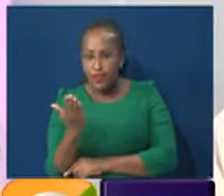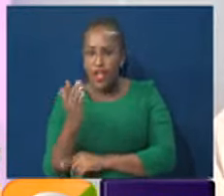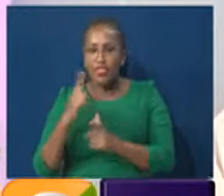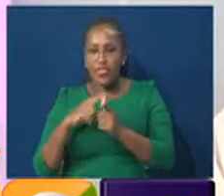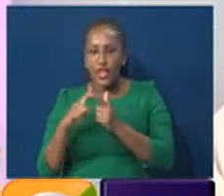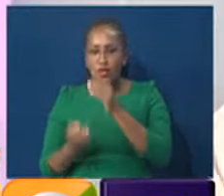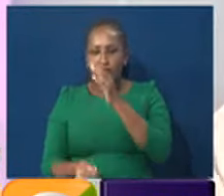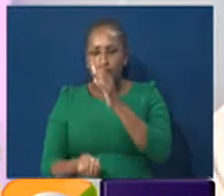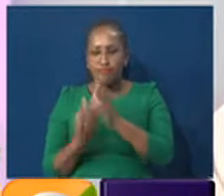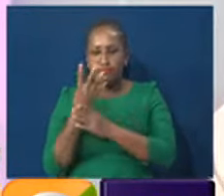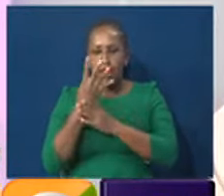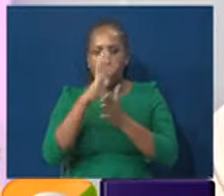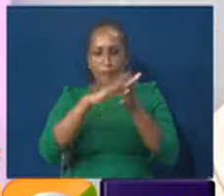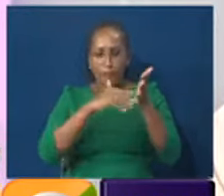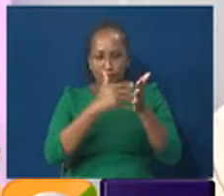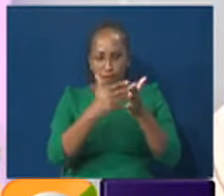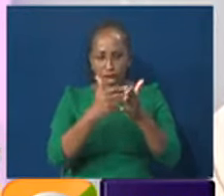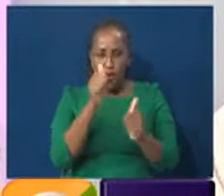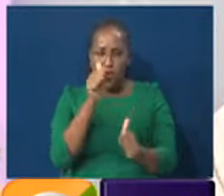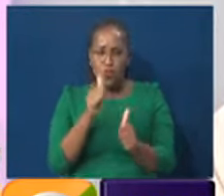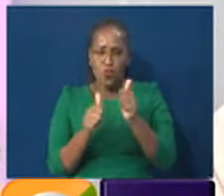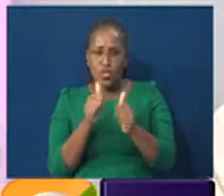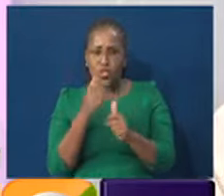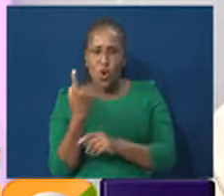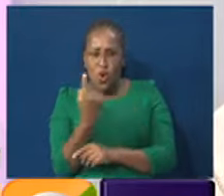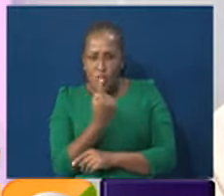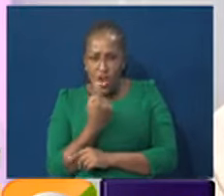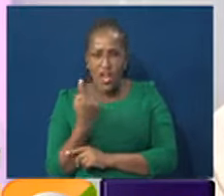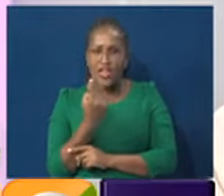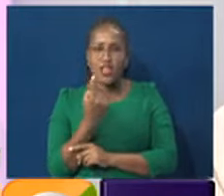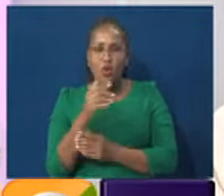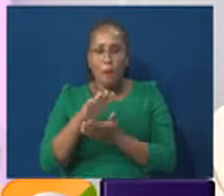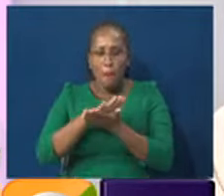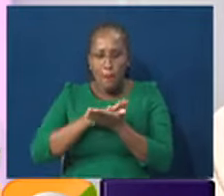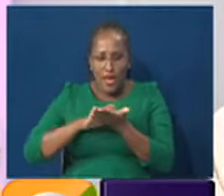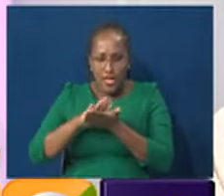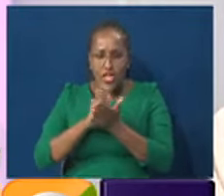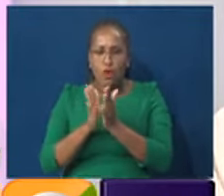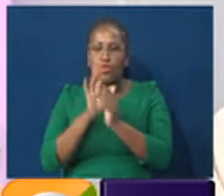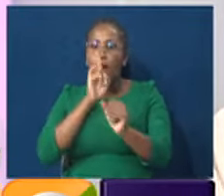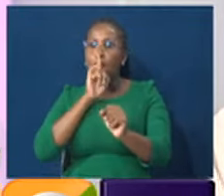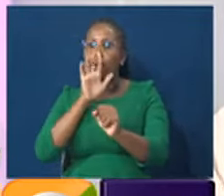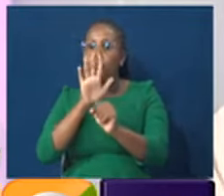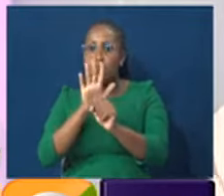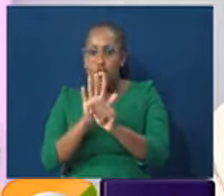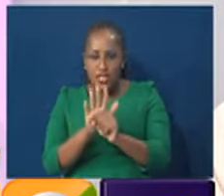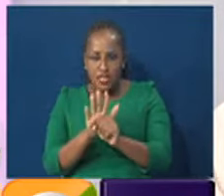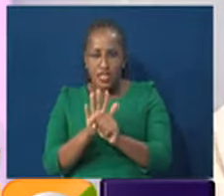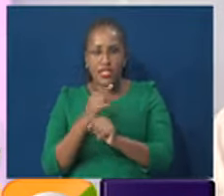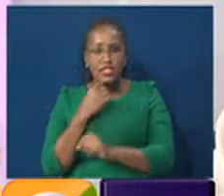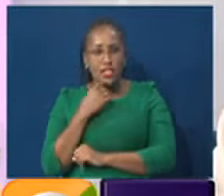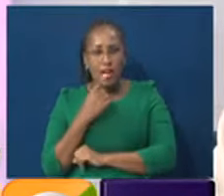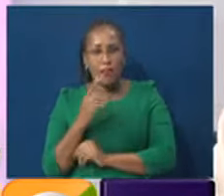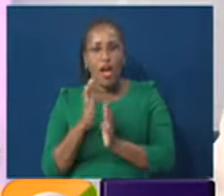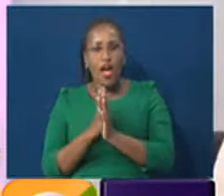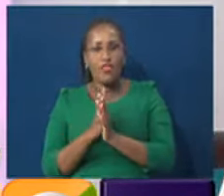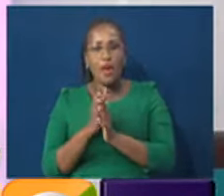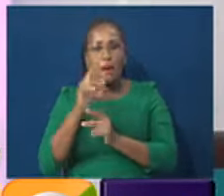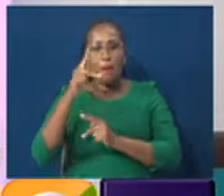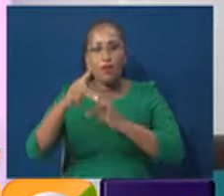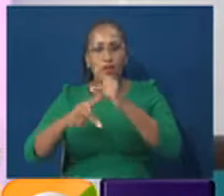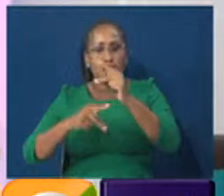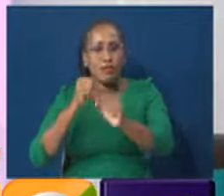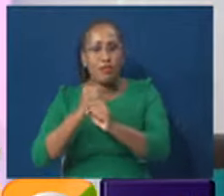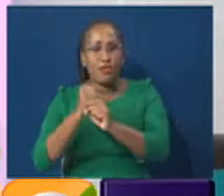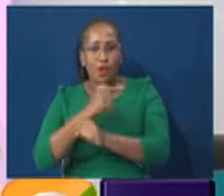up with this tracker that only is based on the promises that were kept and the progress that has been made. And because for